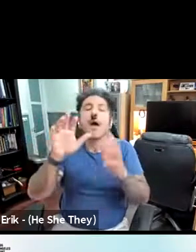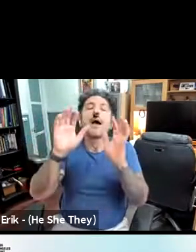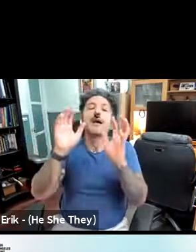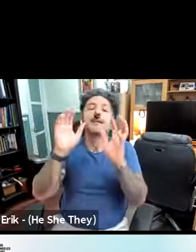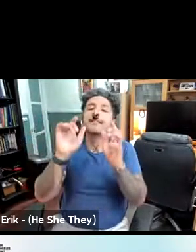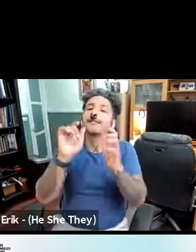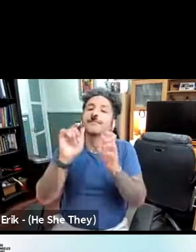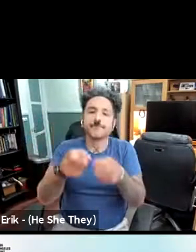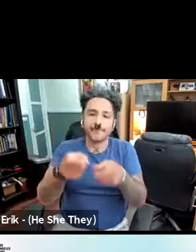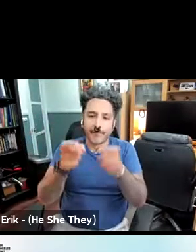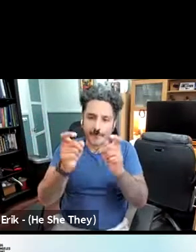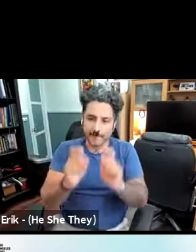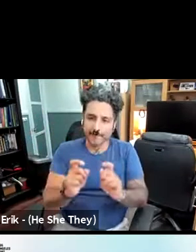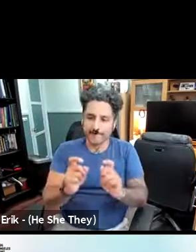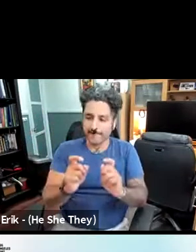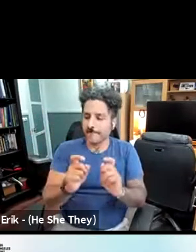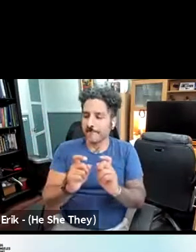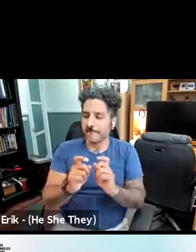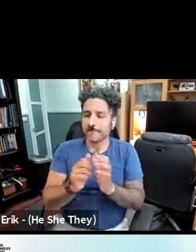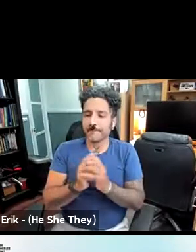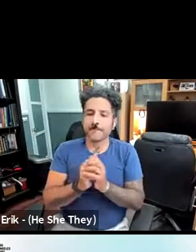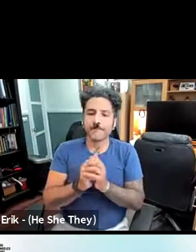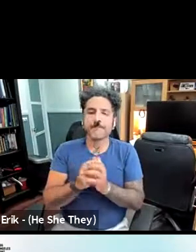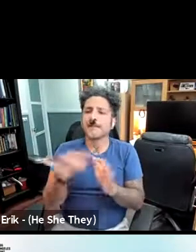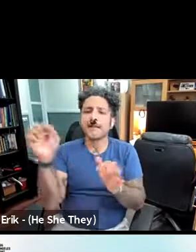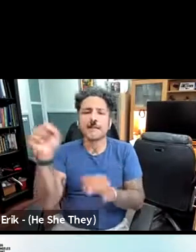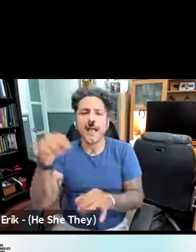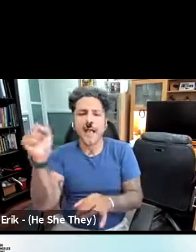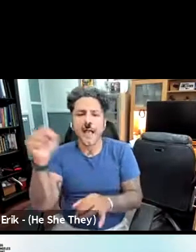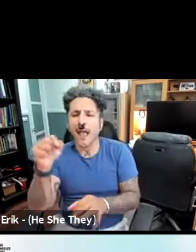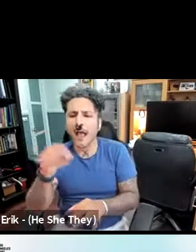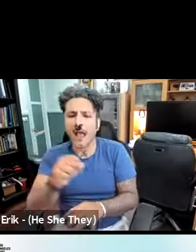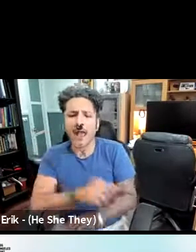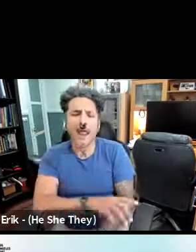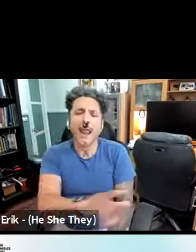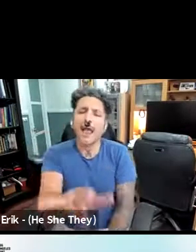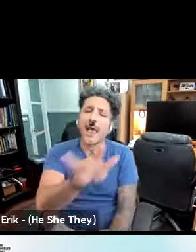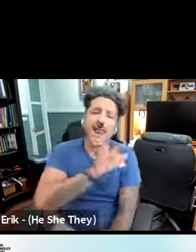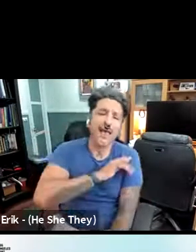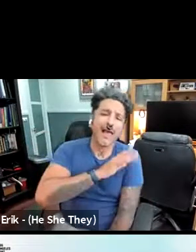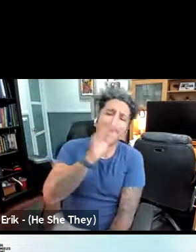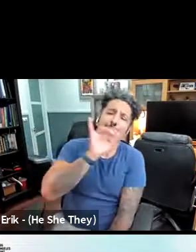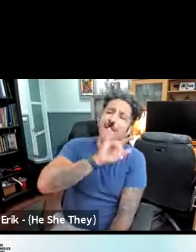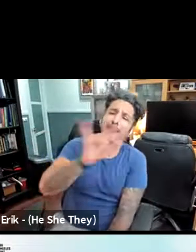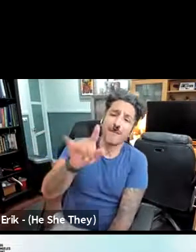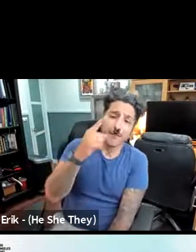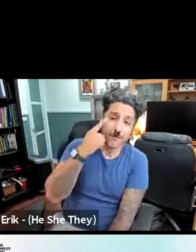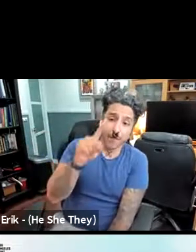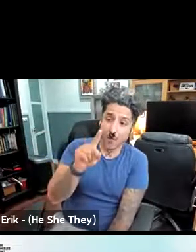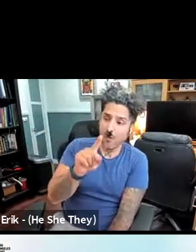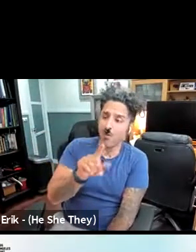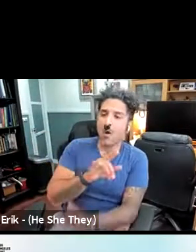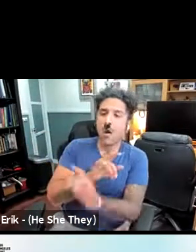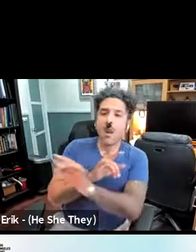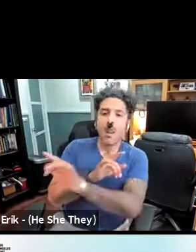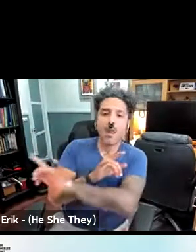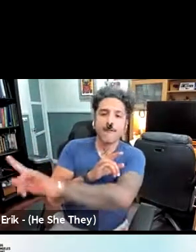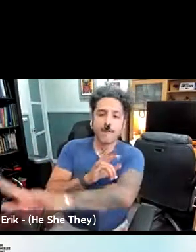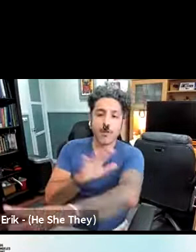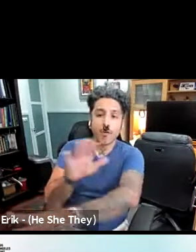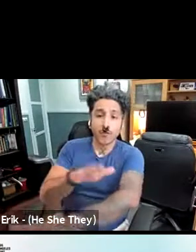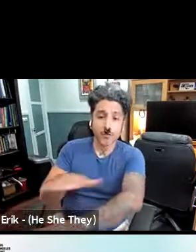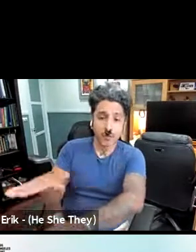It is a gift. Yes, and I love you for loving your child. Thank you. I love you for loving your